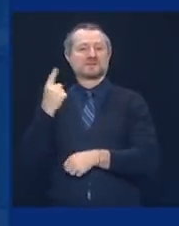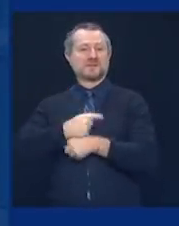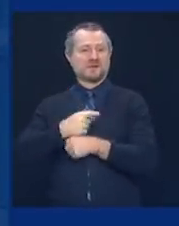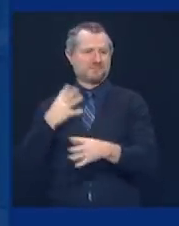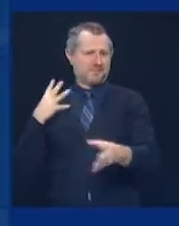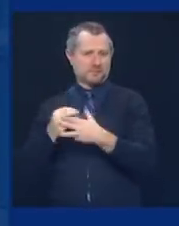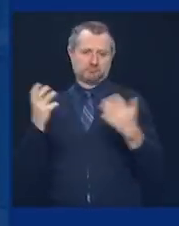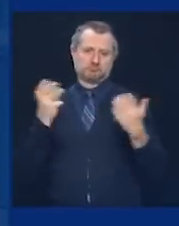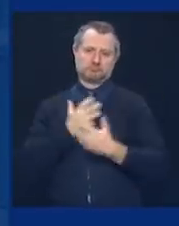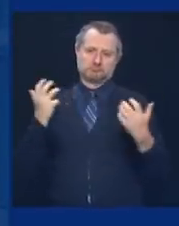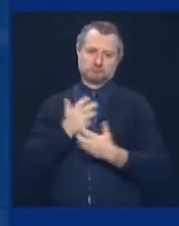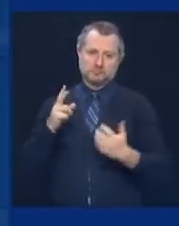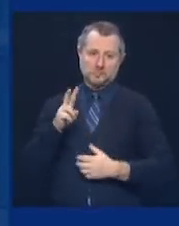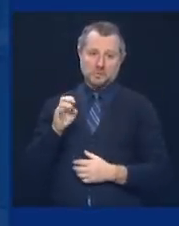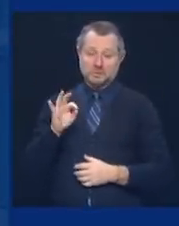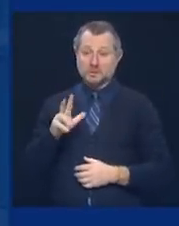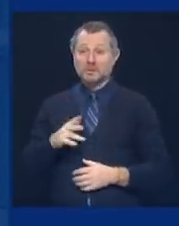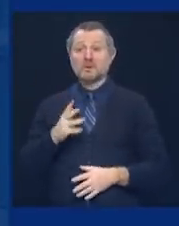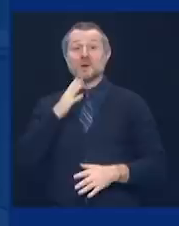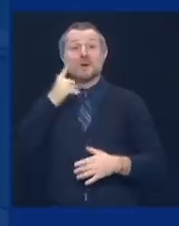Numbers for today.